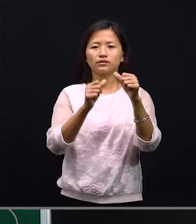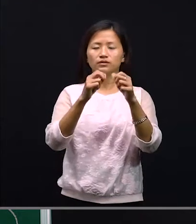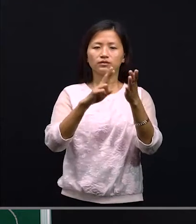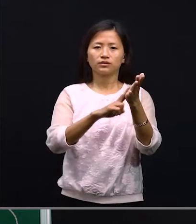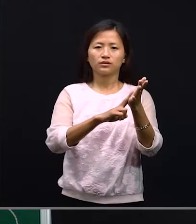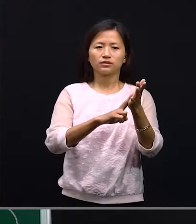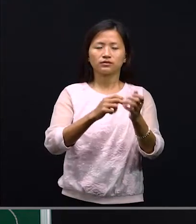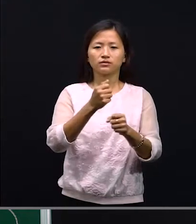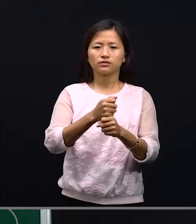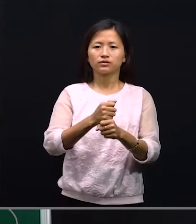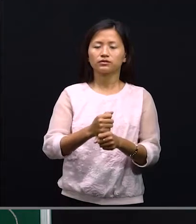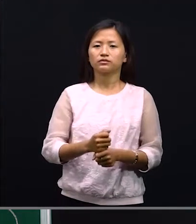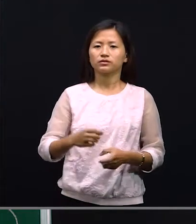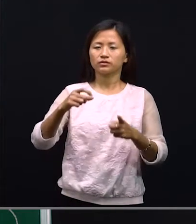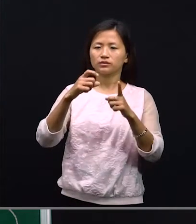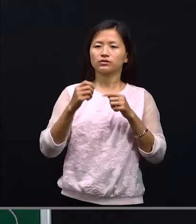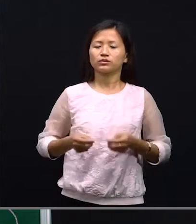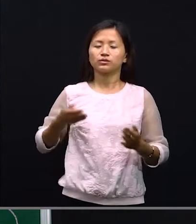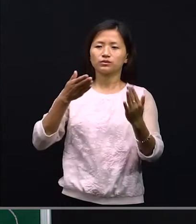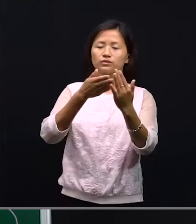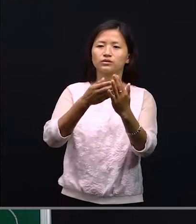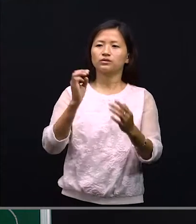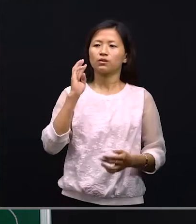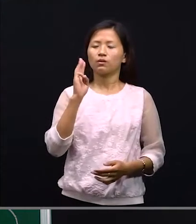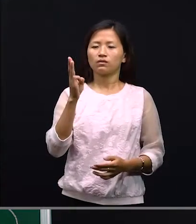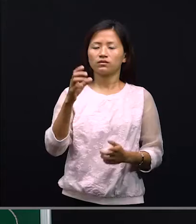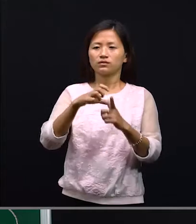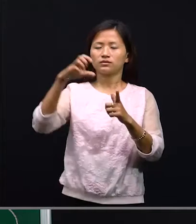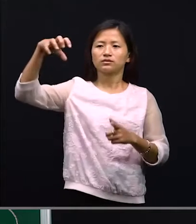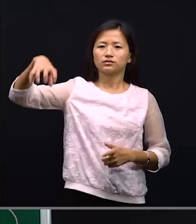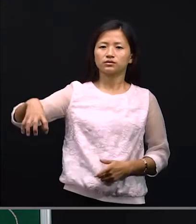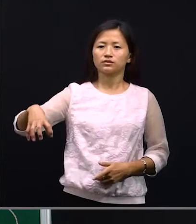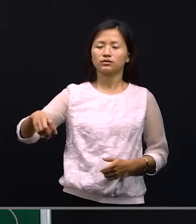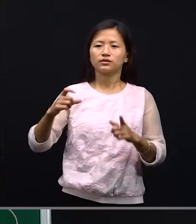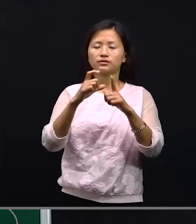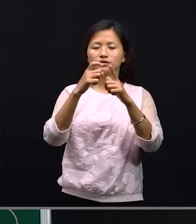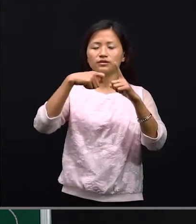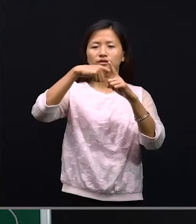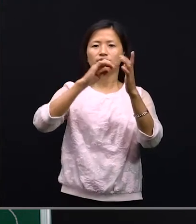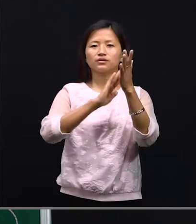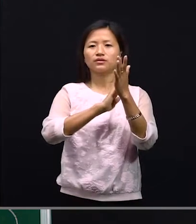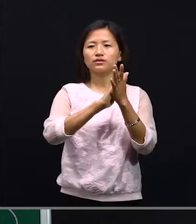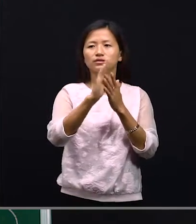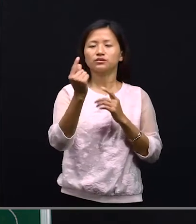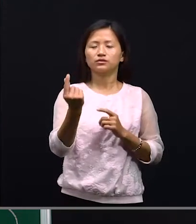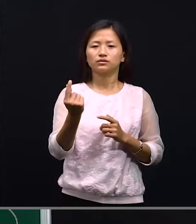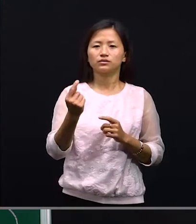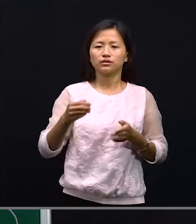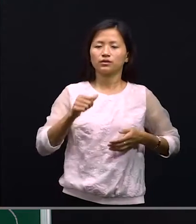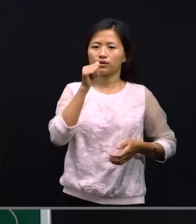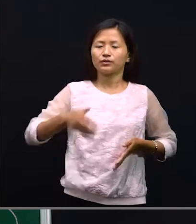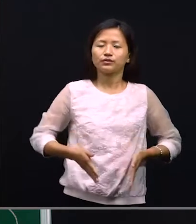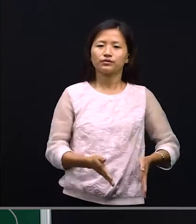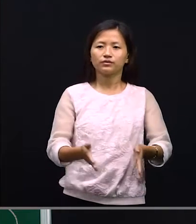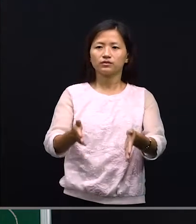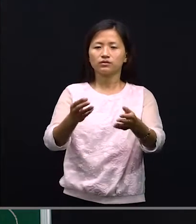towards Bokha district. Okay, then coming to the Diku River, this Diku River, it used